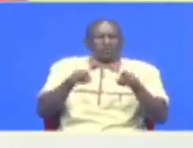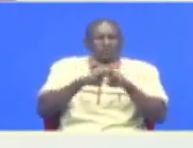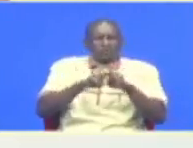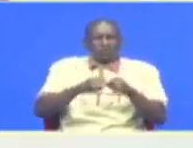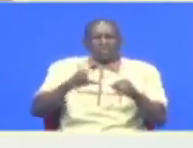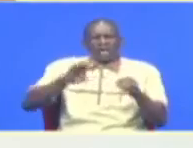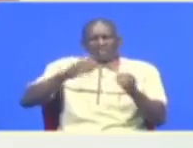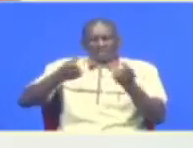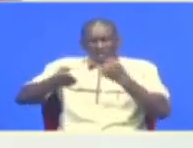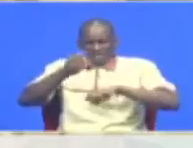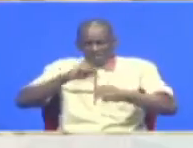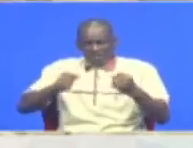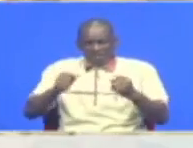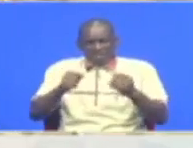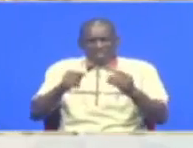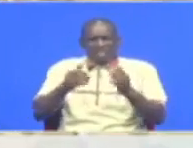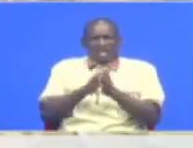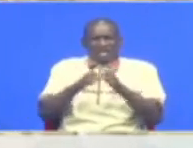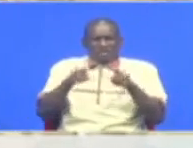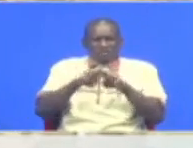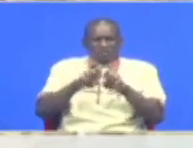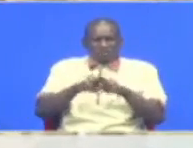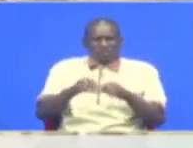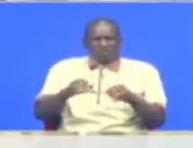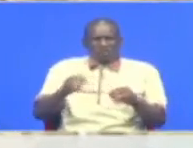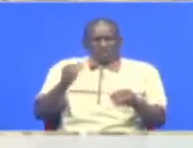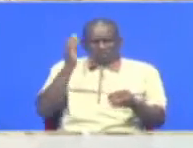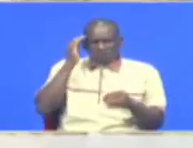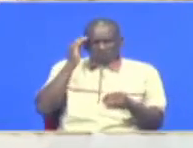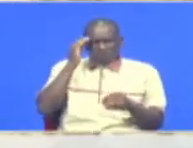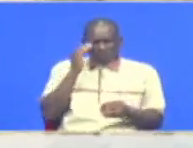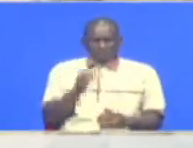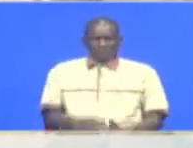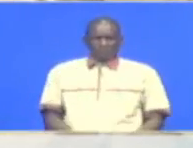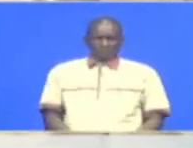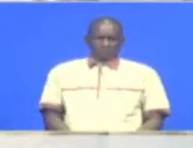co-curricular activities as well as academics.